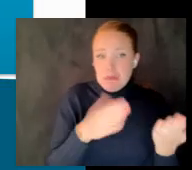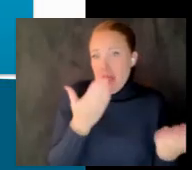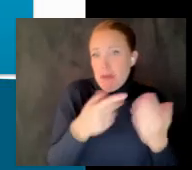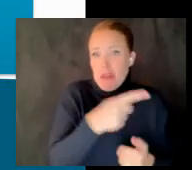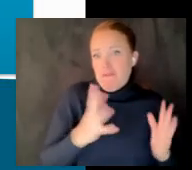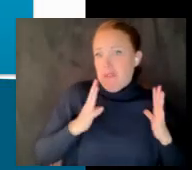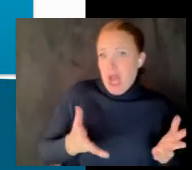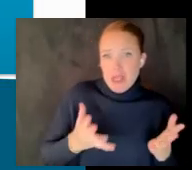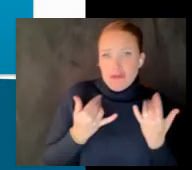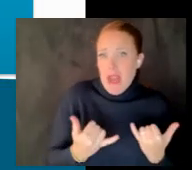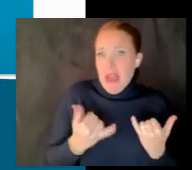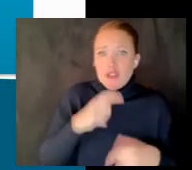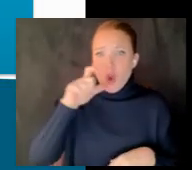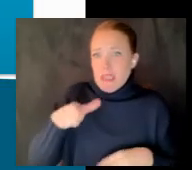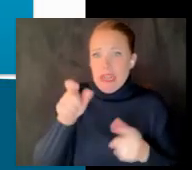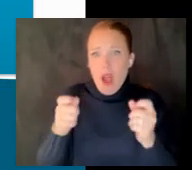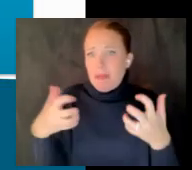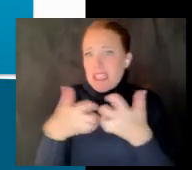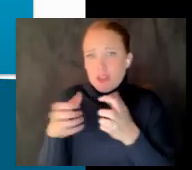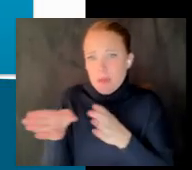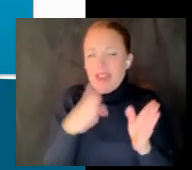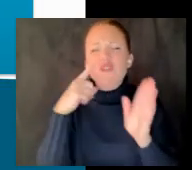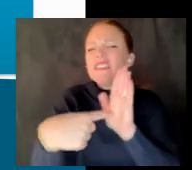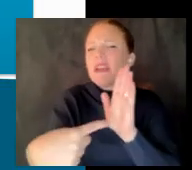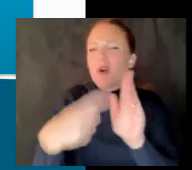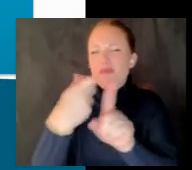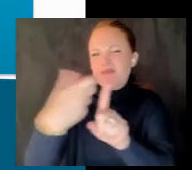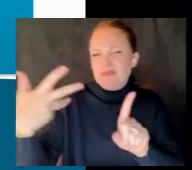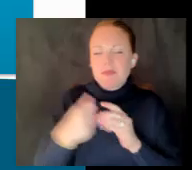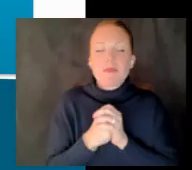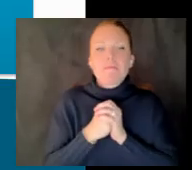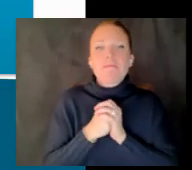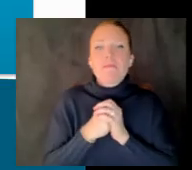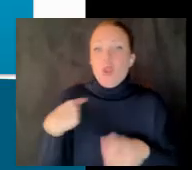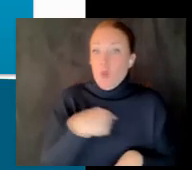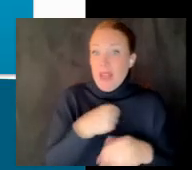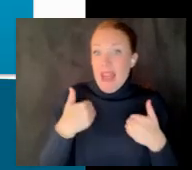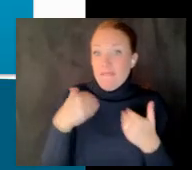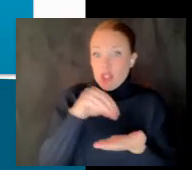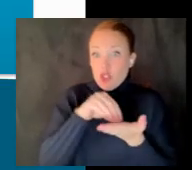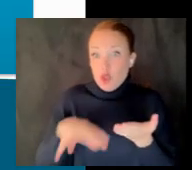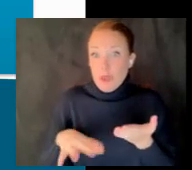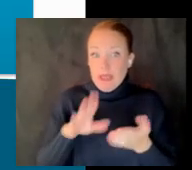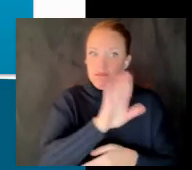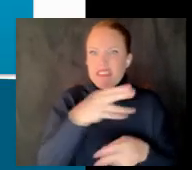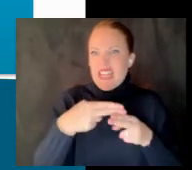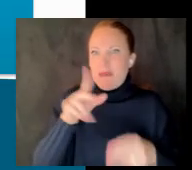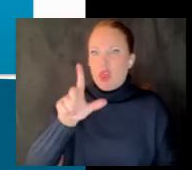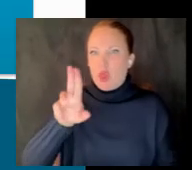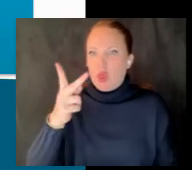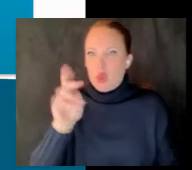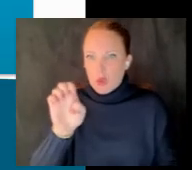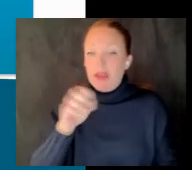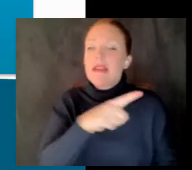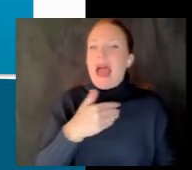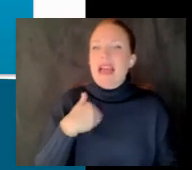their non-disabled peers. So let me give you an example. For instance, we have a student whose name is Luke. Luke has type